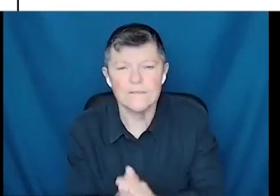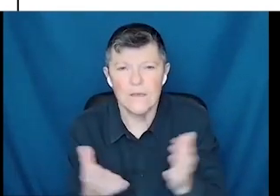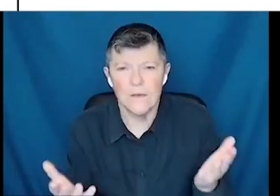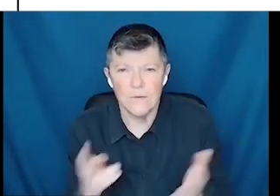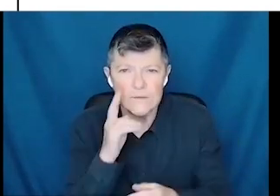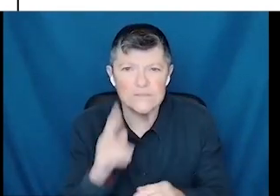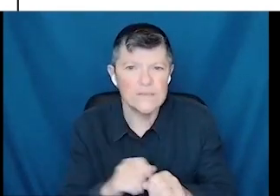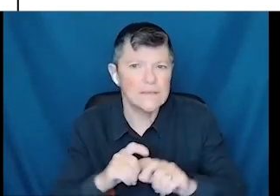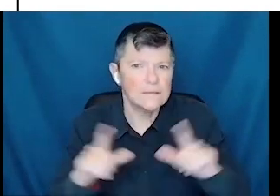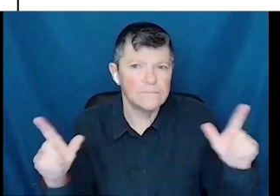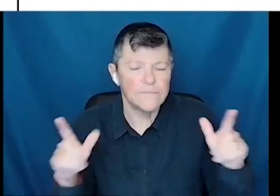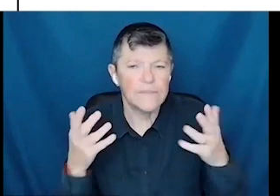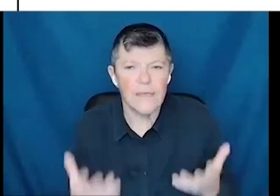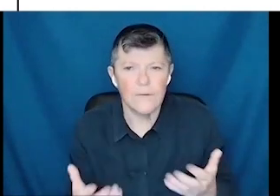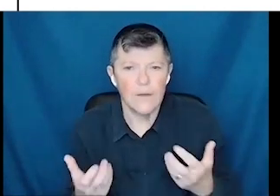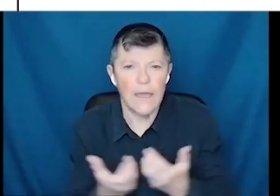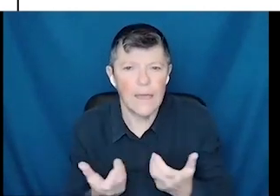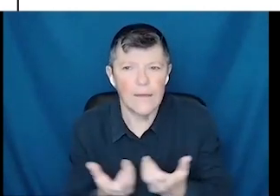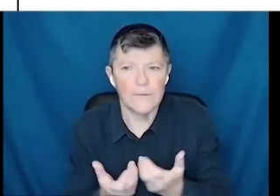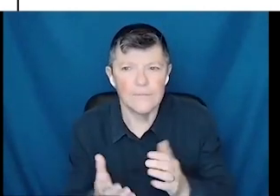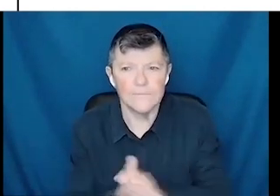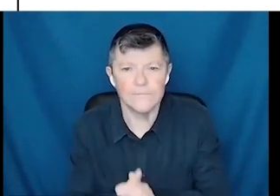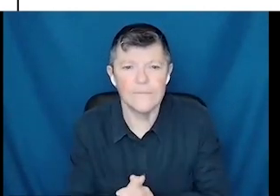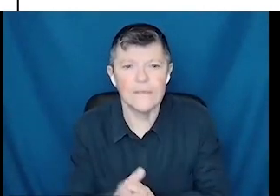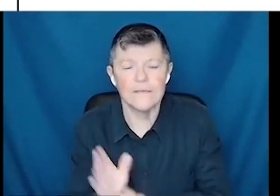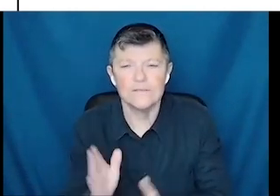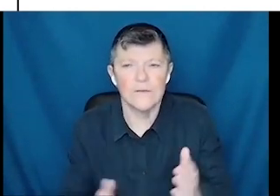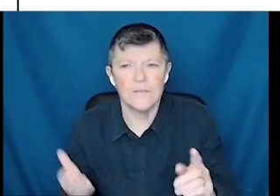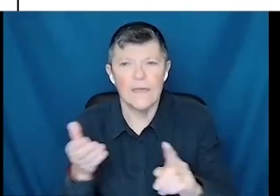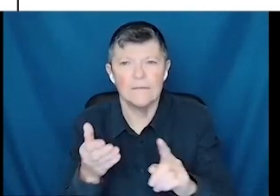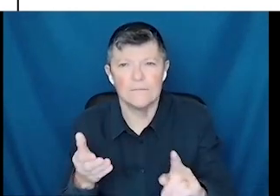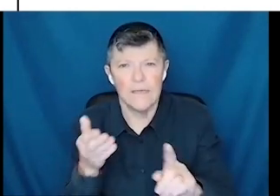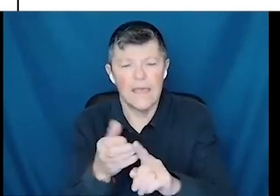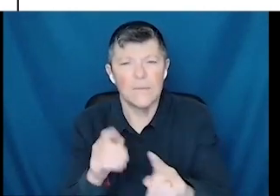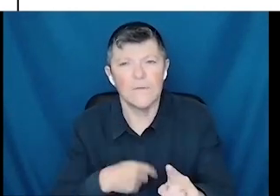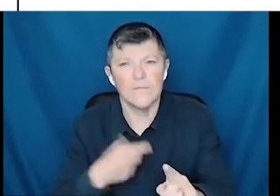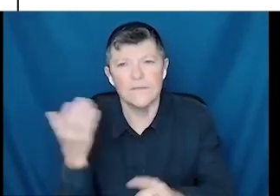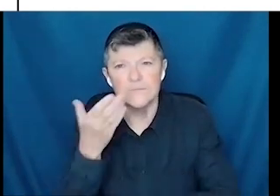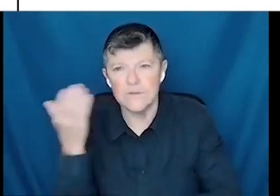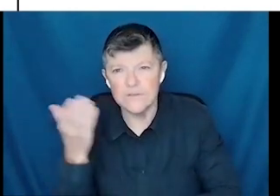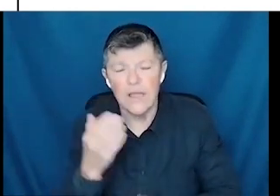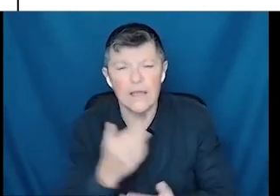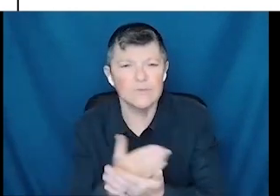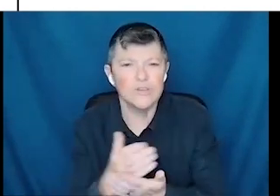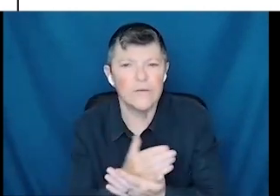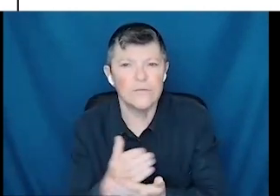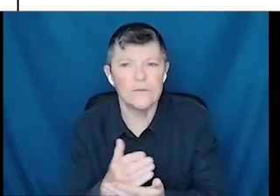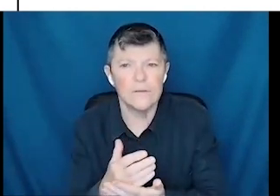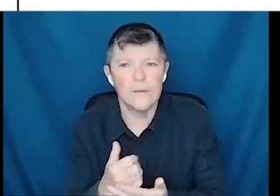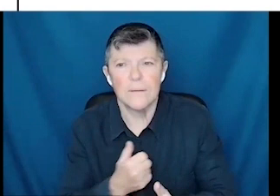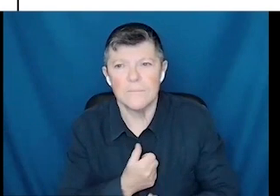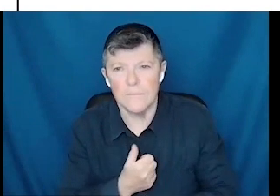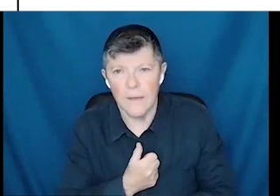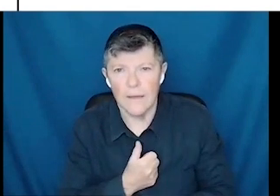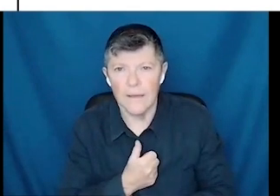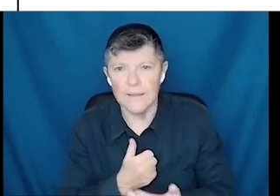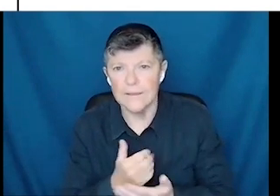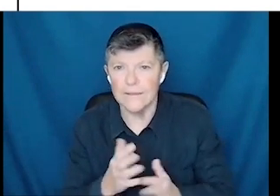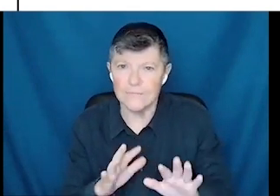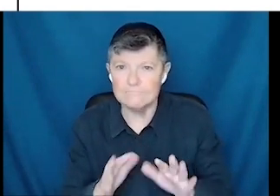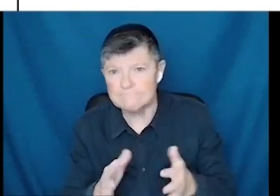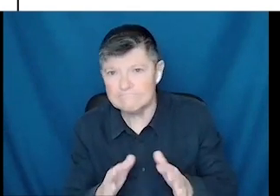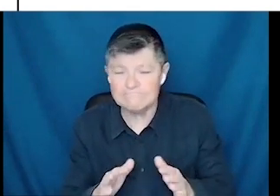how you can do this. So for the purposes of this presentation, I've shared my very questionable first draft, which you can